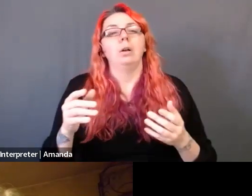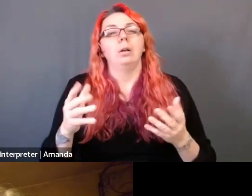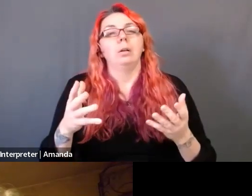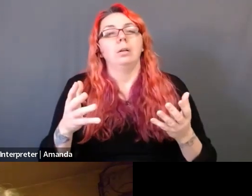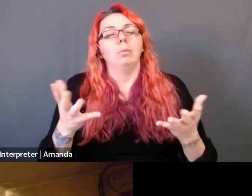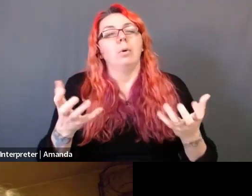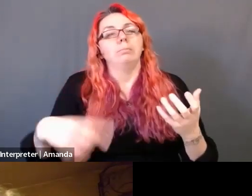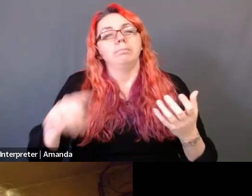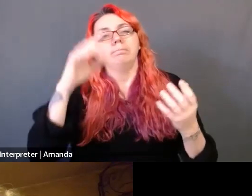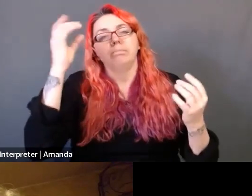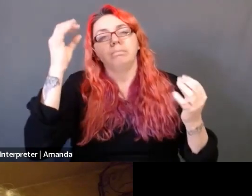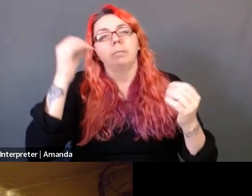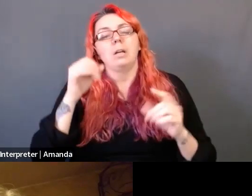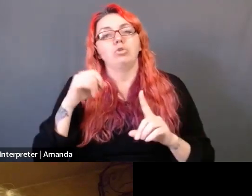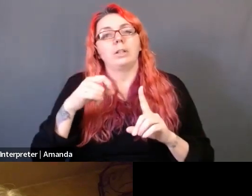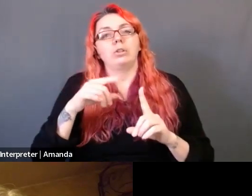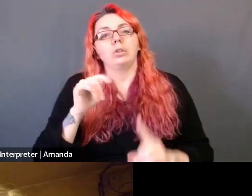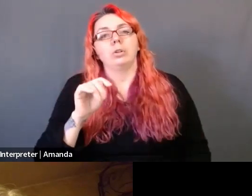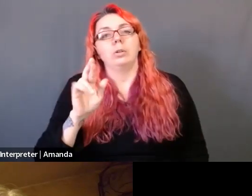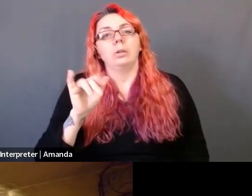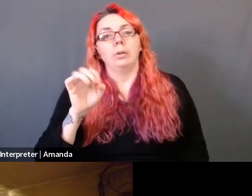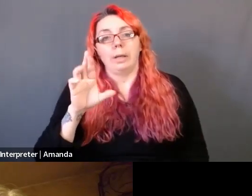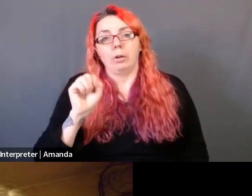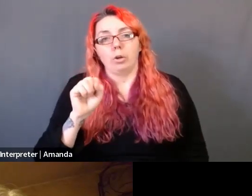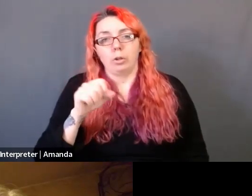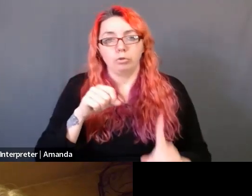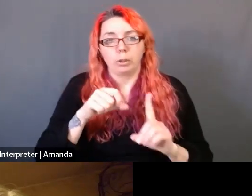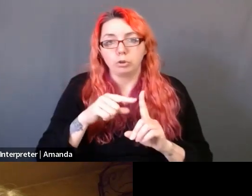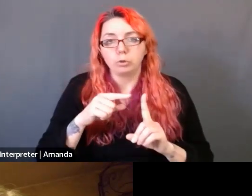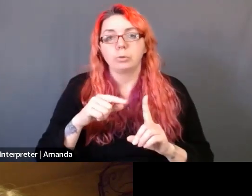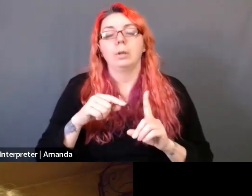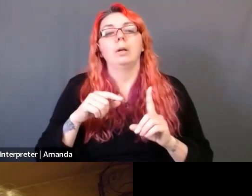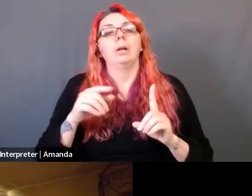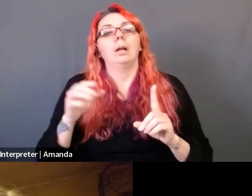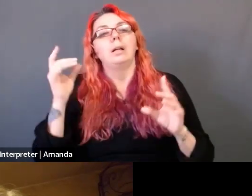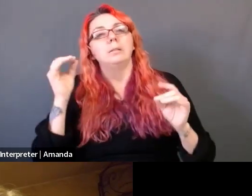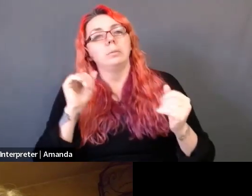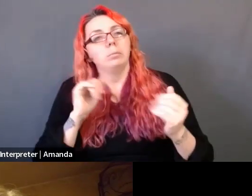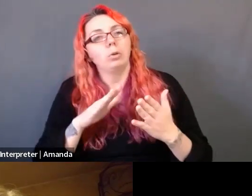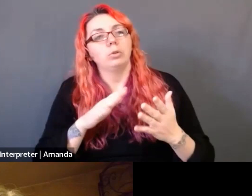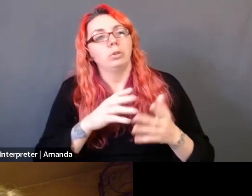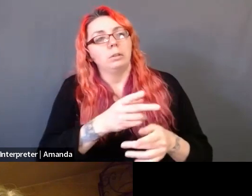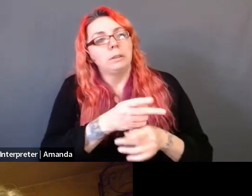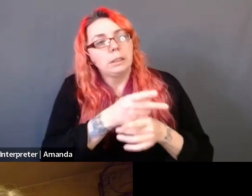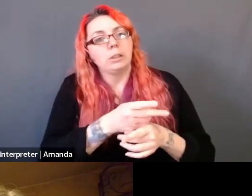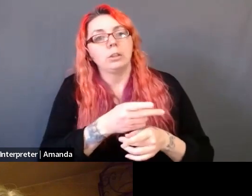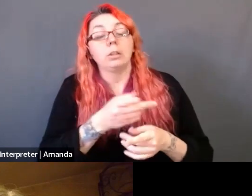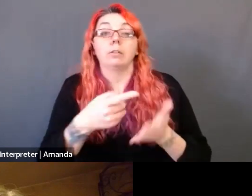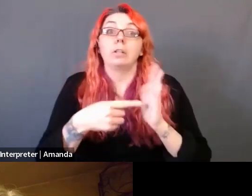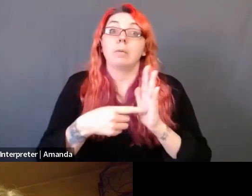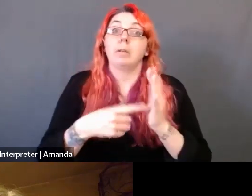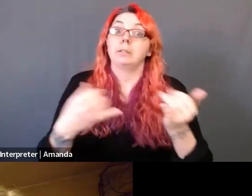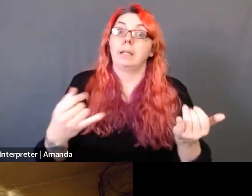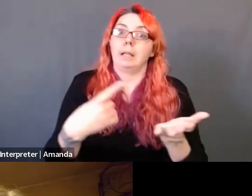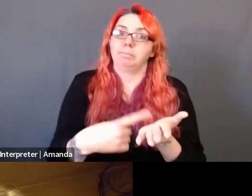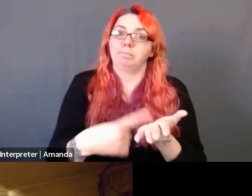done, and the idea of when you started to talk trauma-informed care and approaches. And so, for example, we're in a conversation today with each